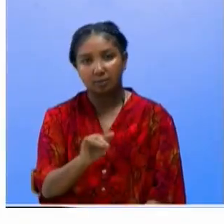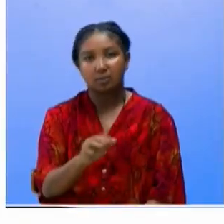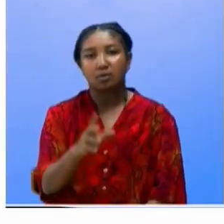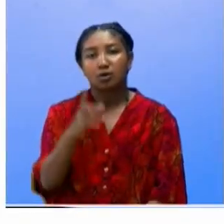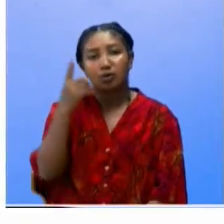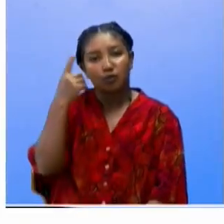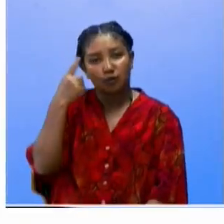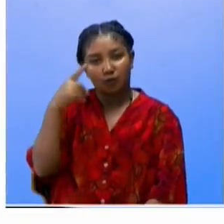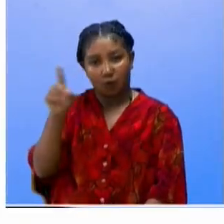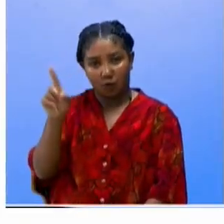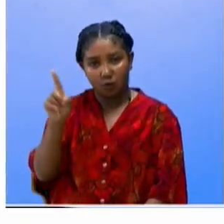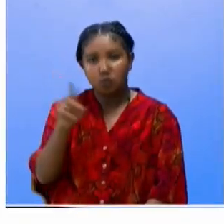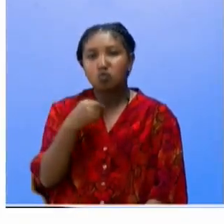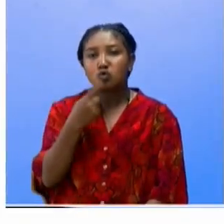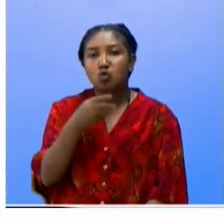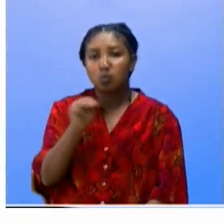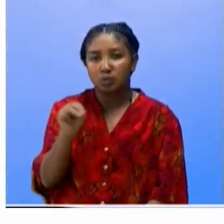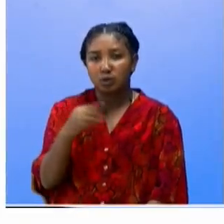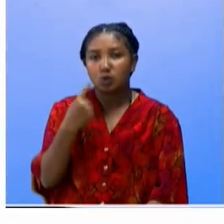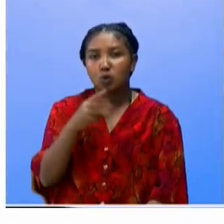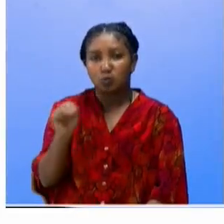for whom,